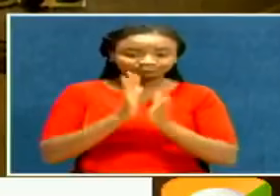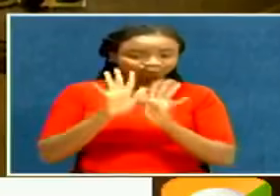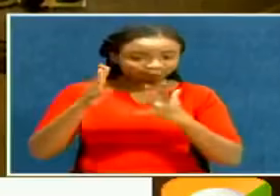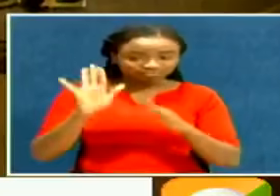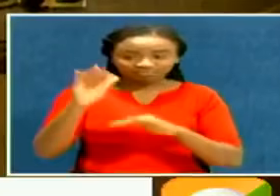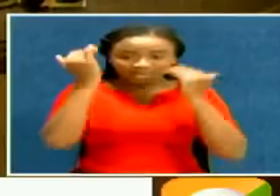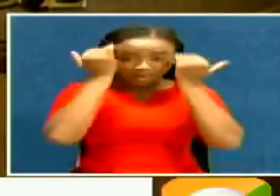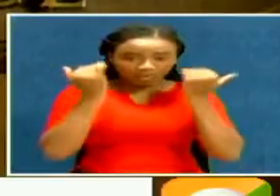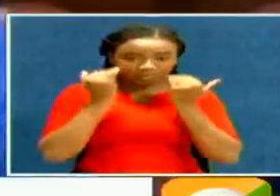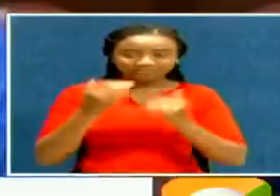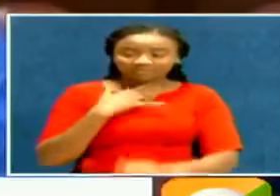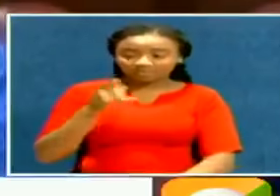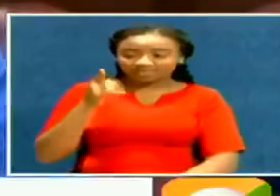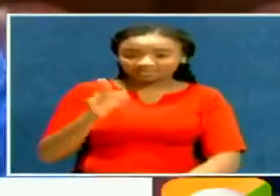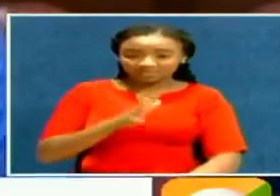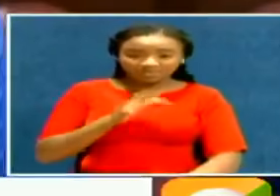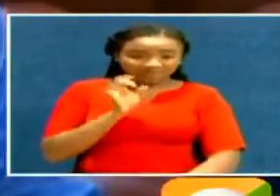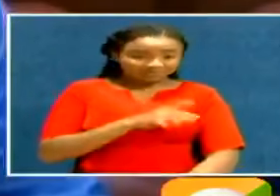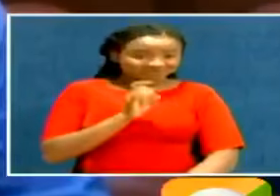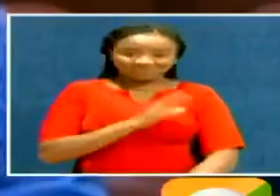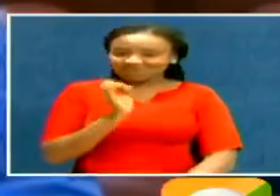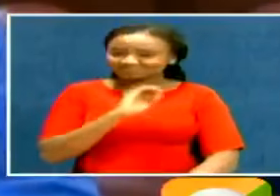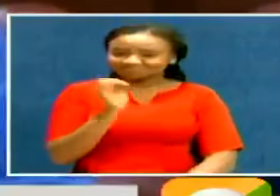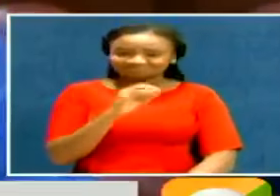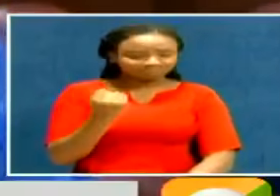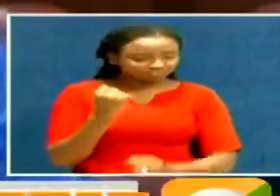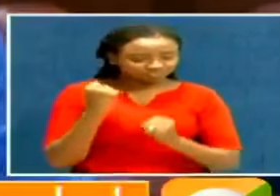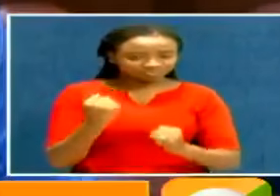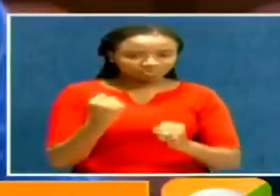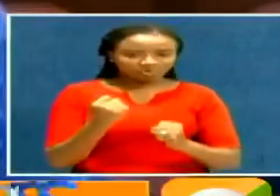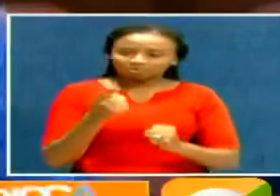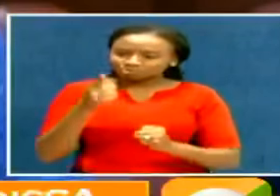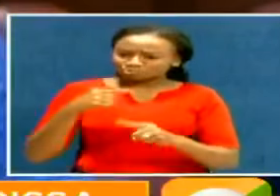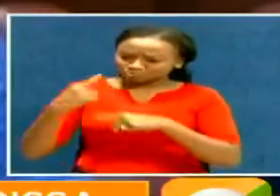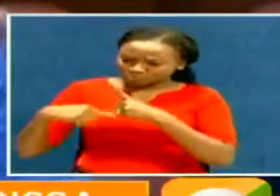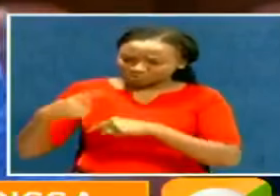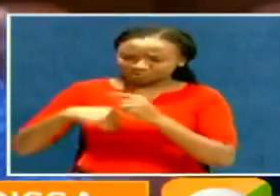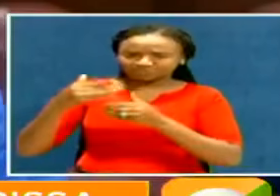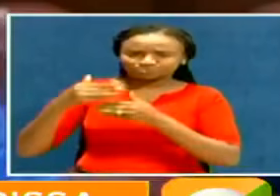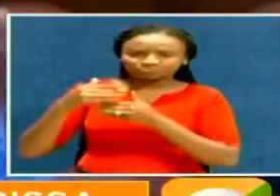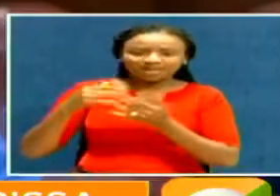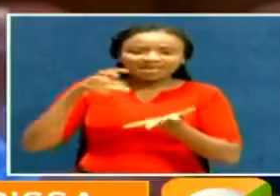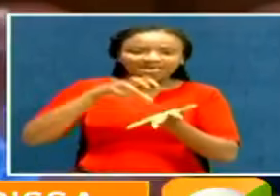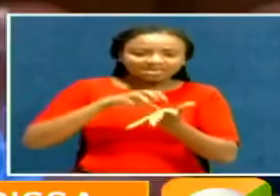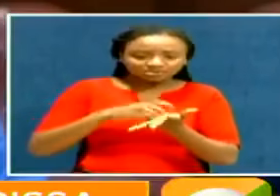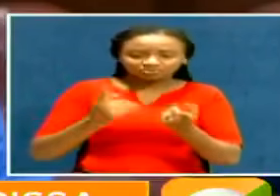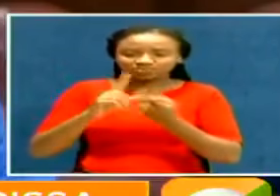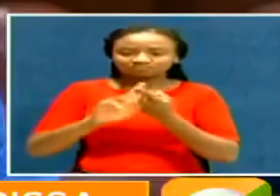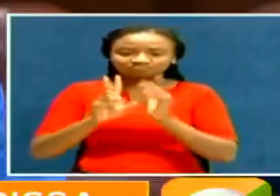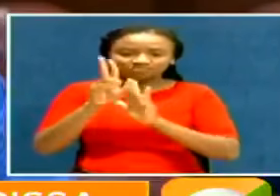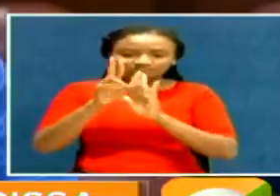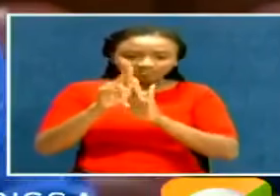mkuu Koome kutotishika. On matters of style, swim with the current. On matters of